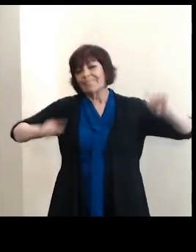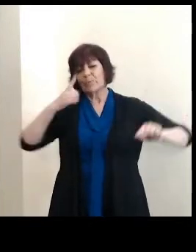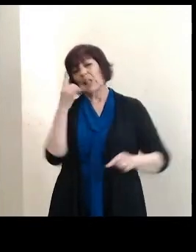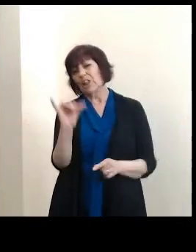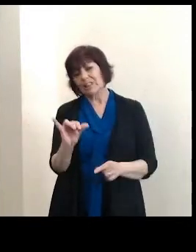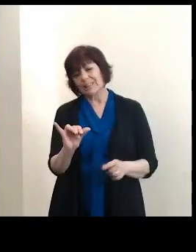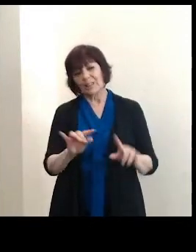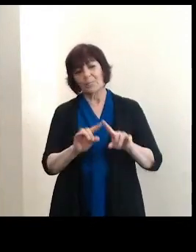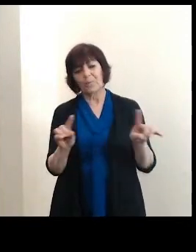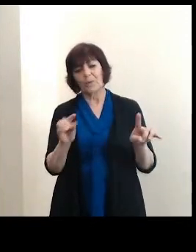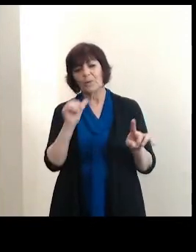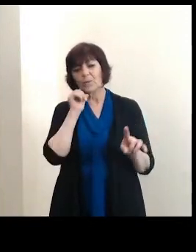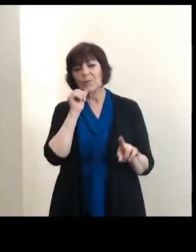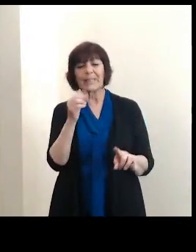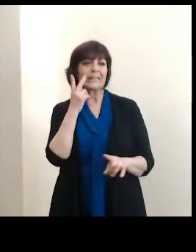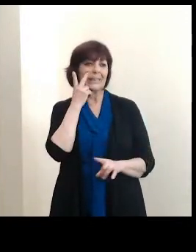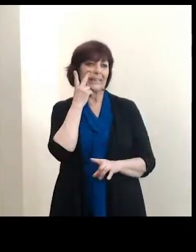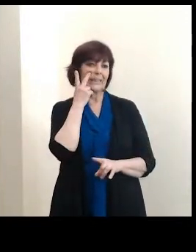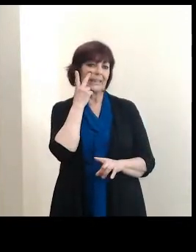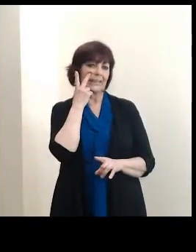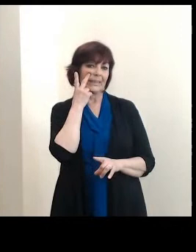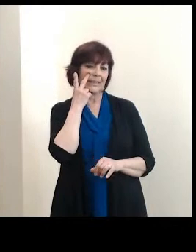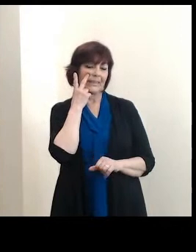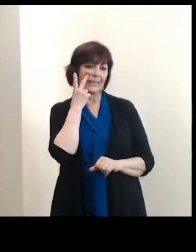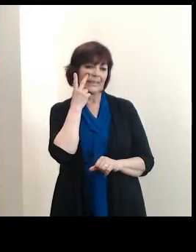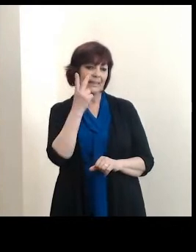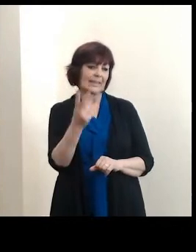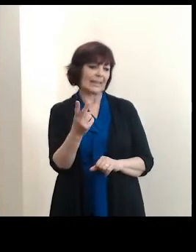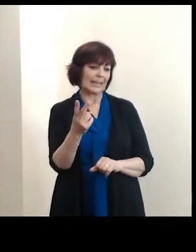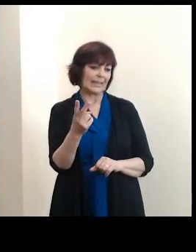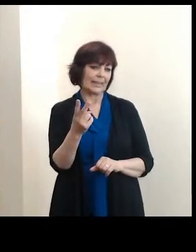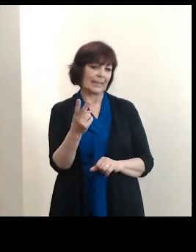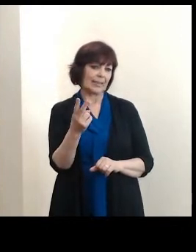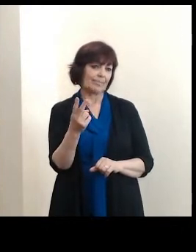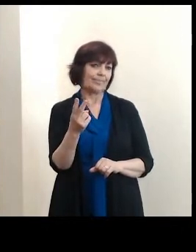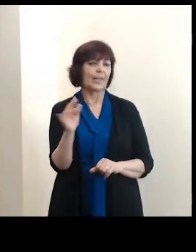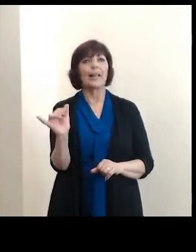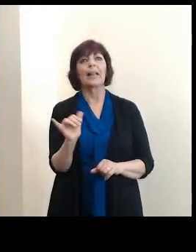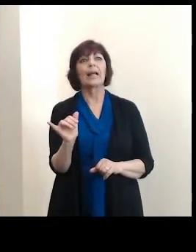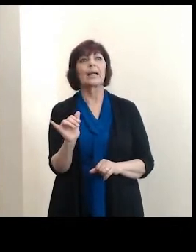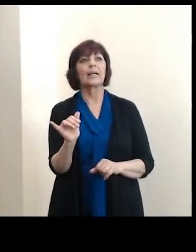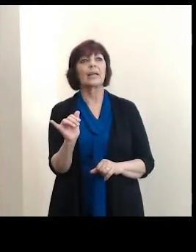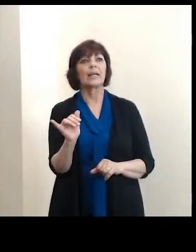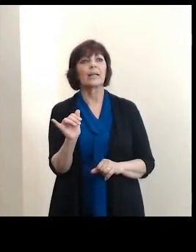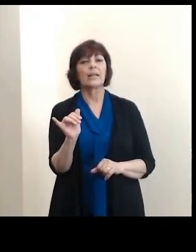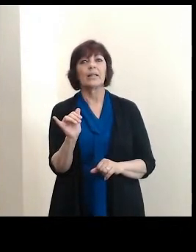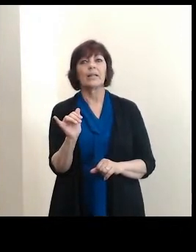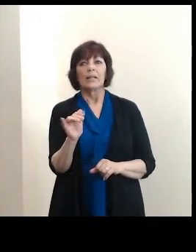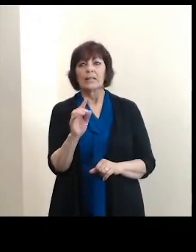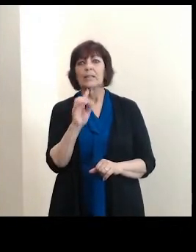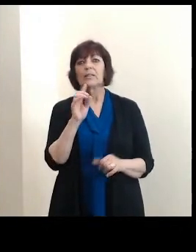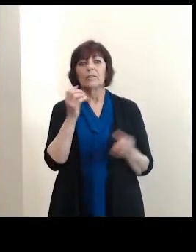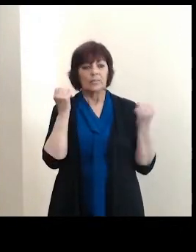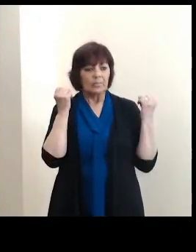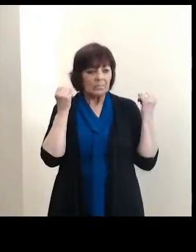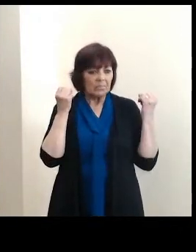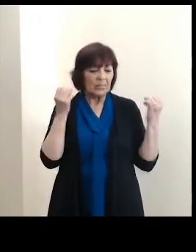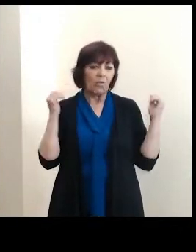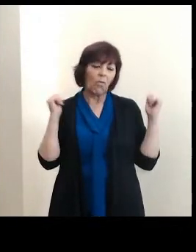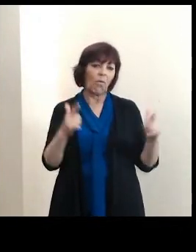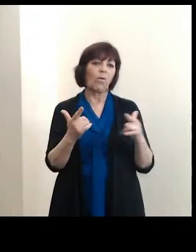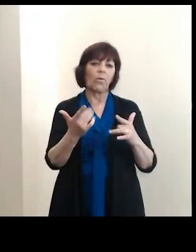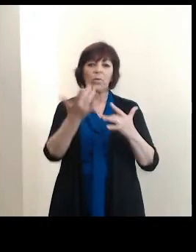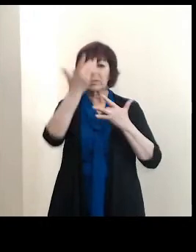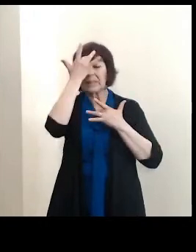not seeing necessarily, a higher prevalence of people that are sick. We're just seeing, the epi